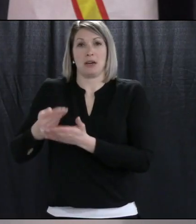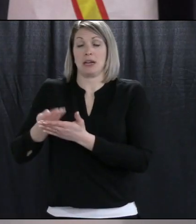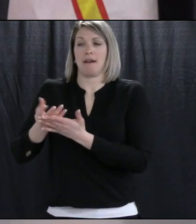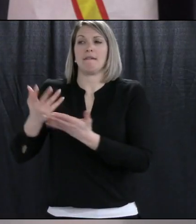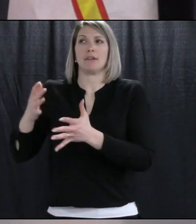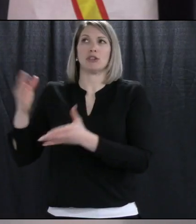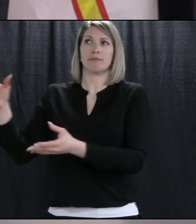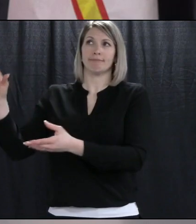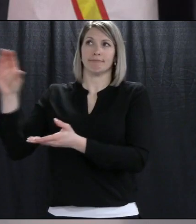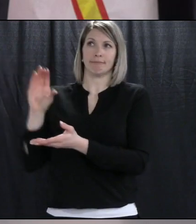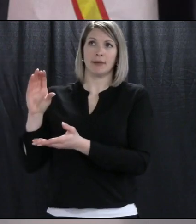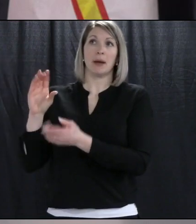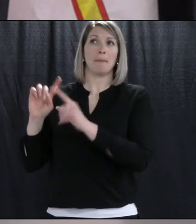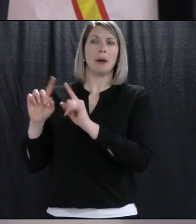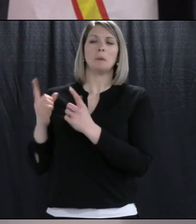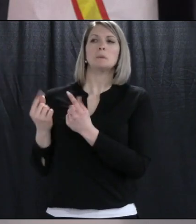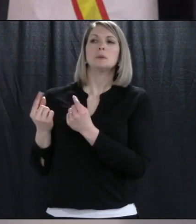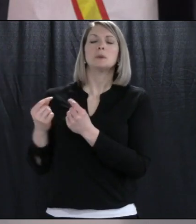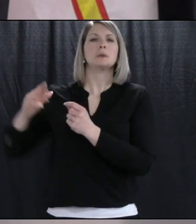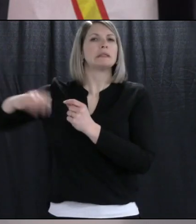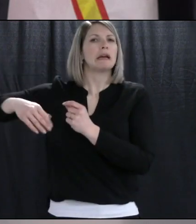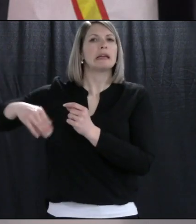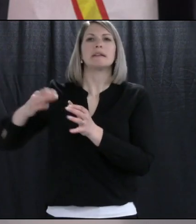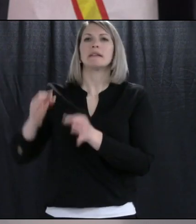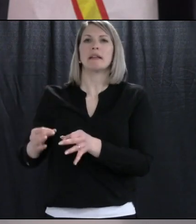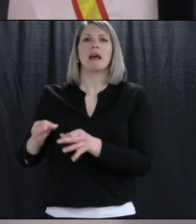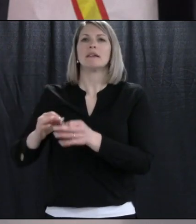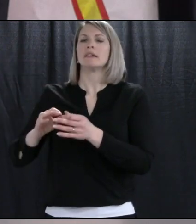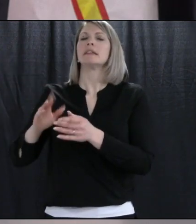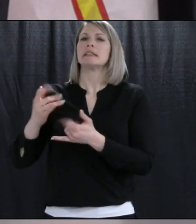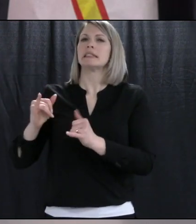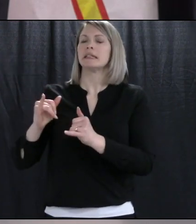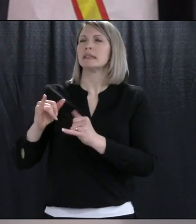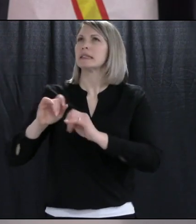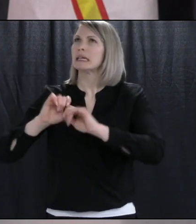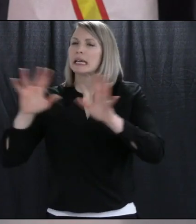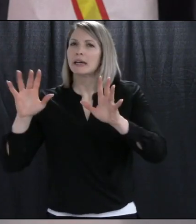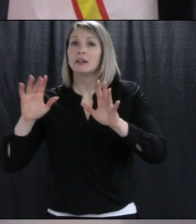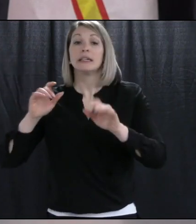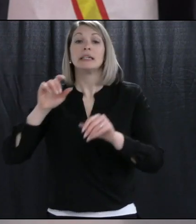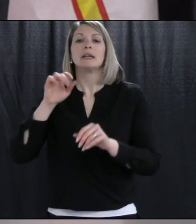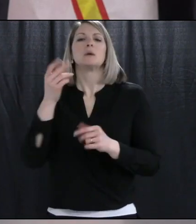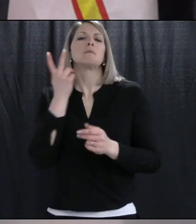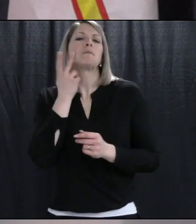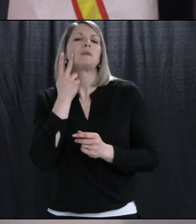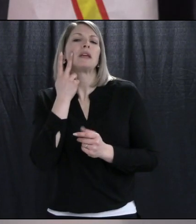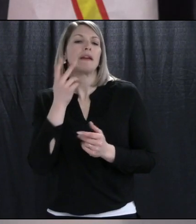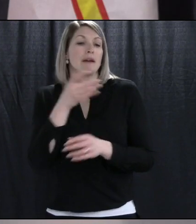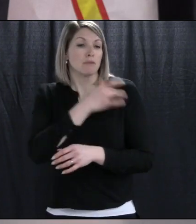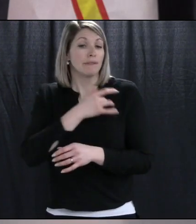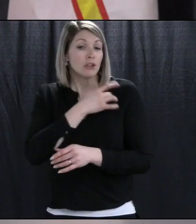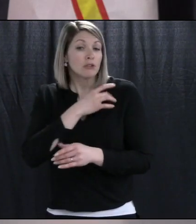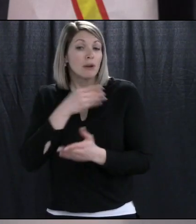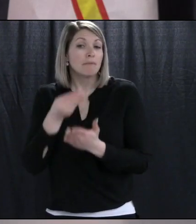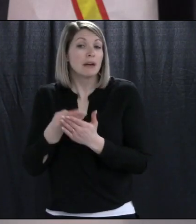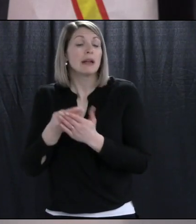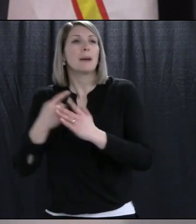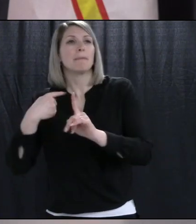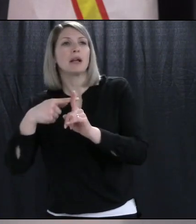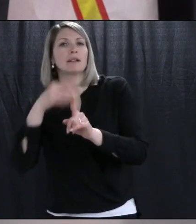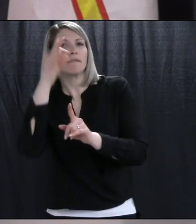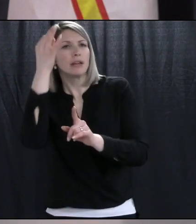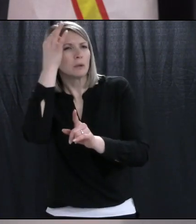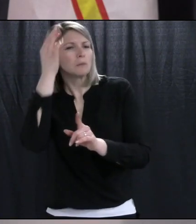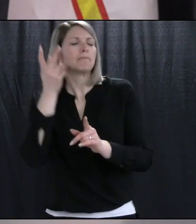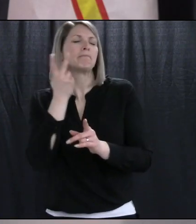of Education and Early Childhood Development, but yet still, if this is not enough, we'll look at the federal opportunities and options that are available to